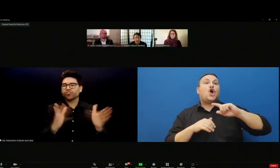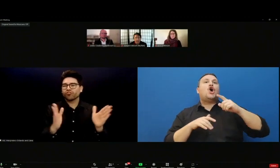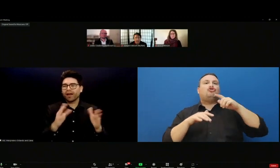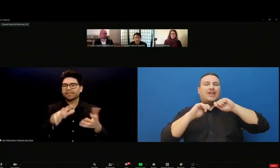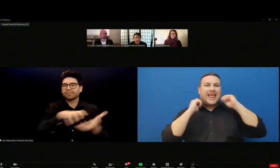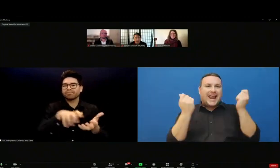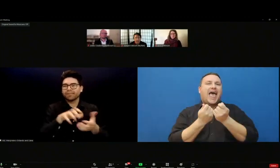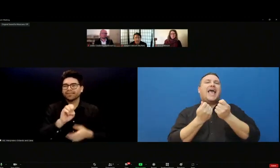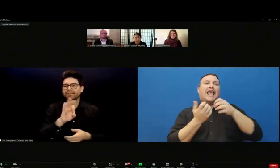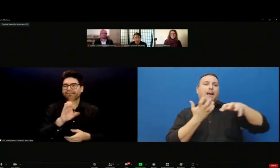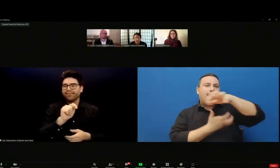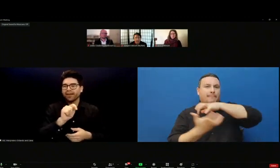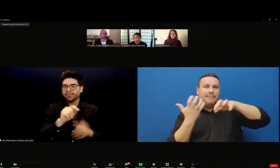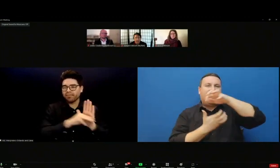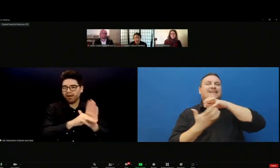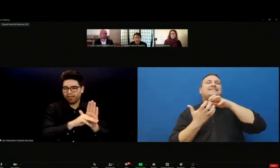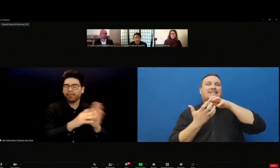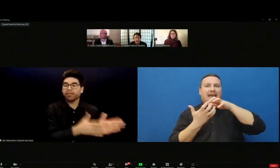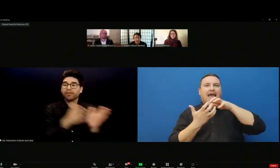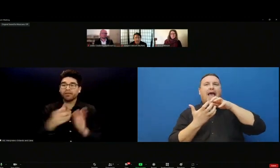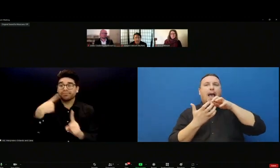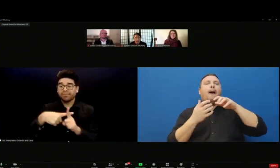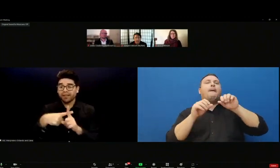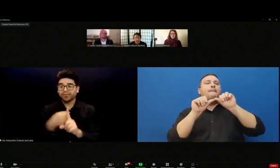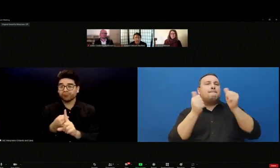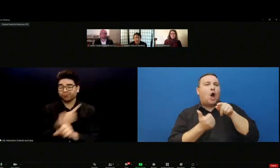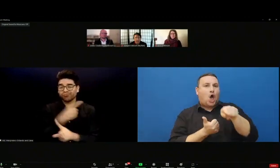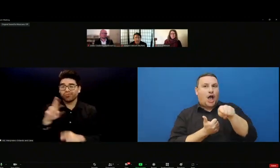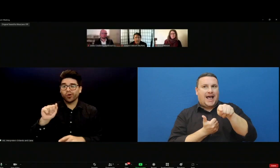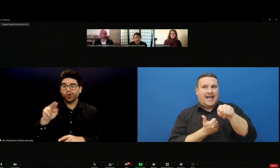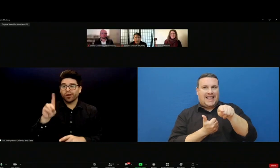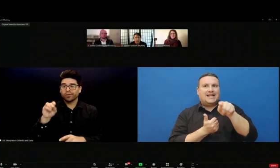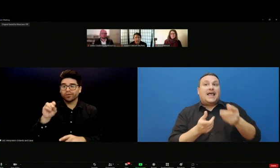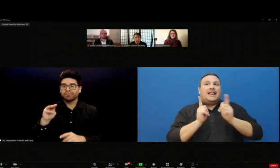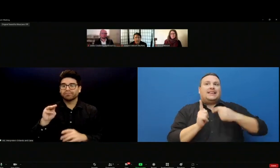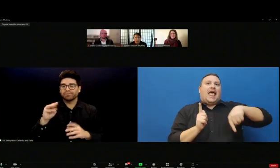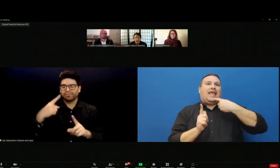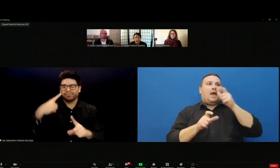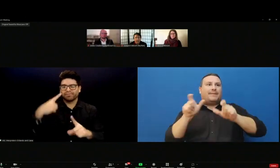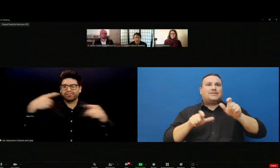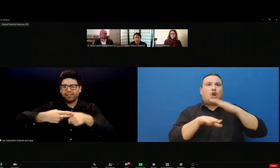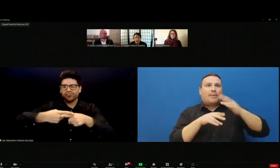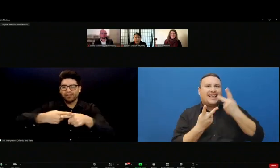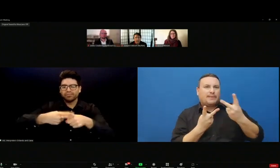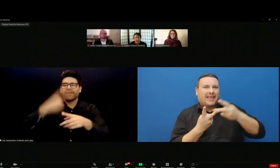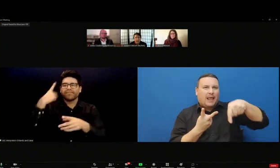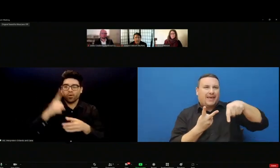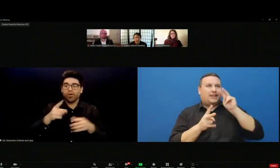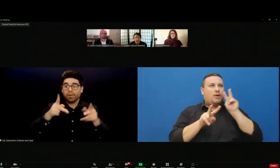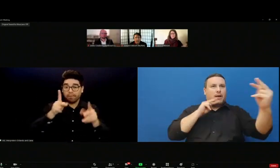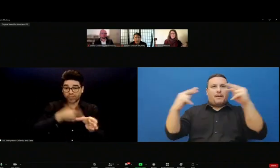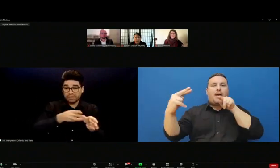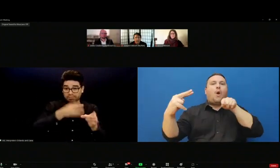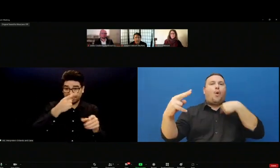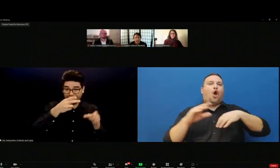allow also including the random intercepts for the participants and for the trials. Thus, I could be sure that the results